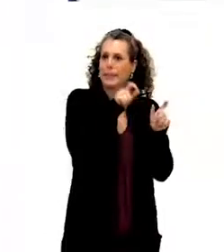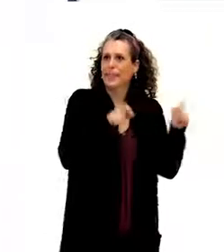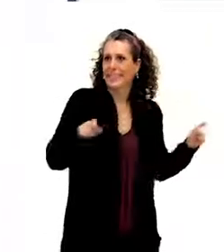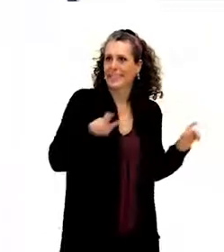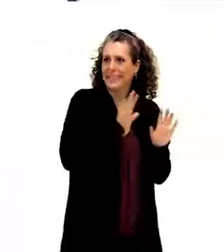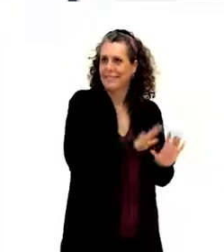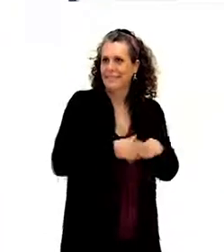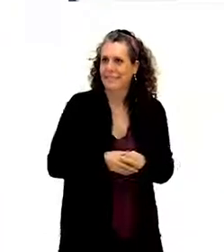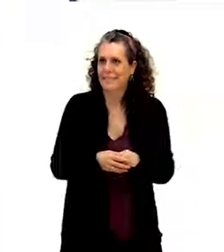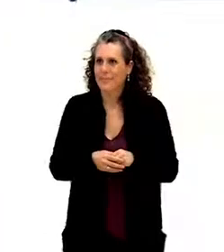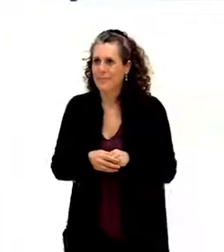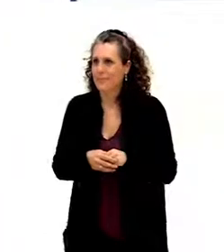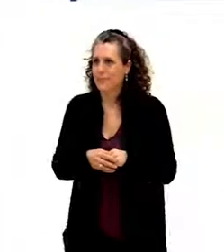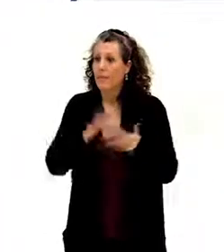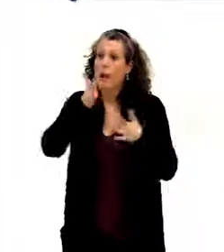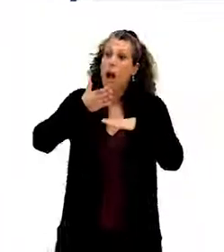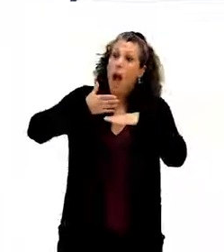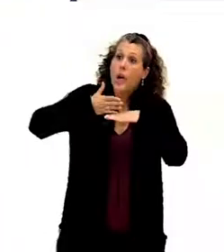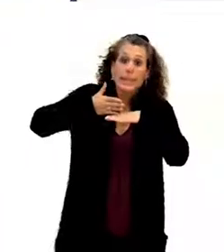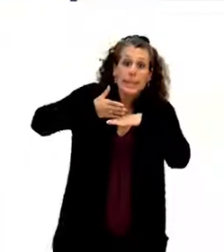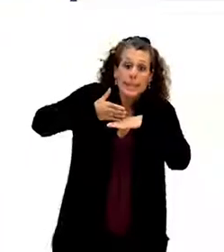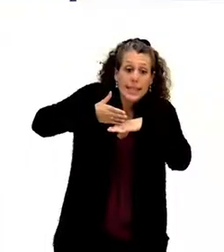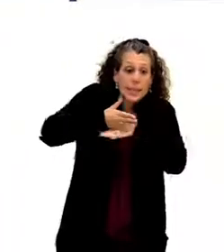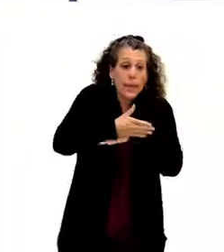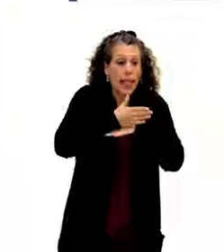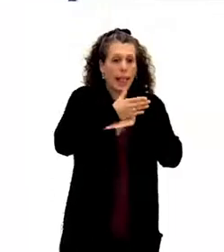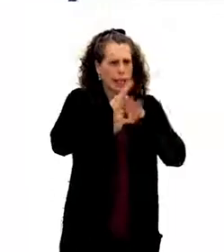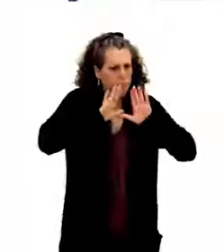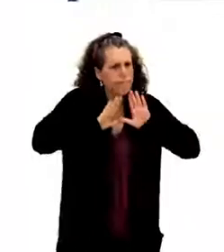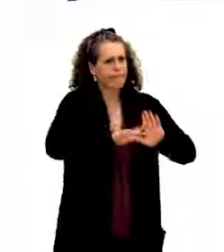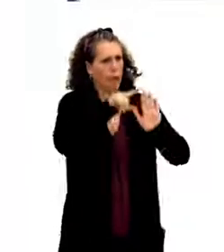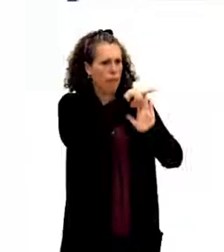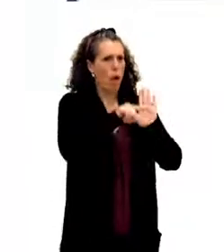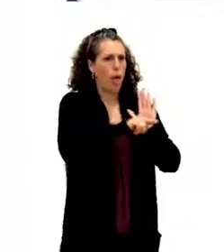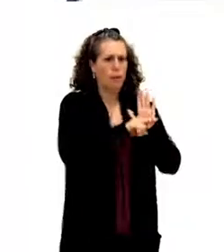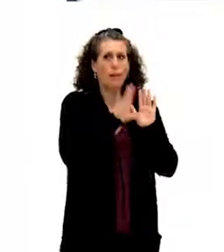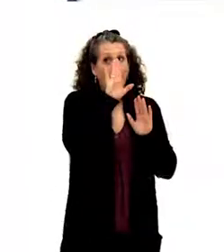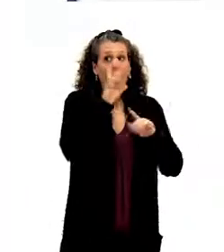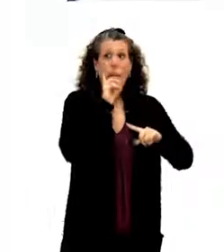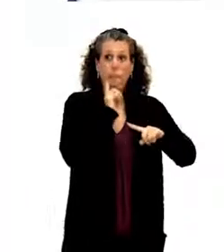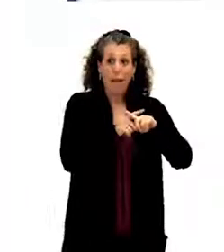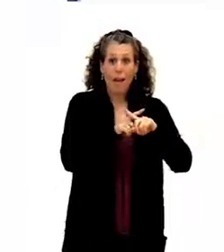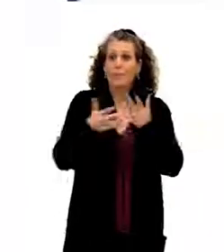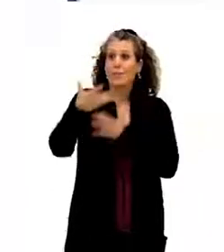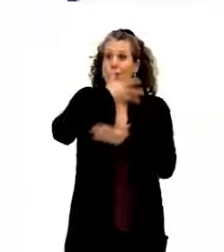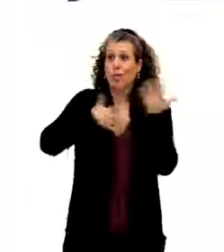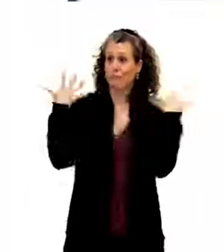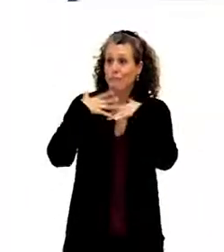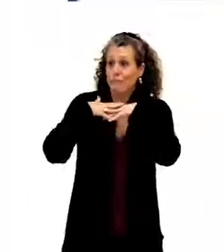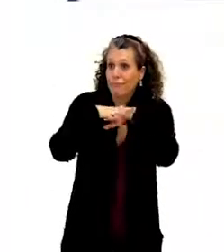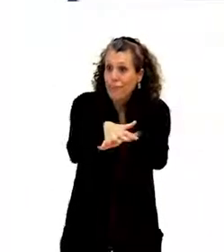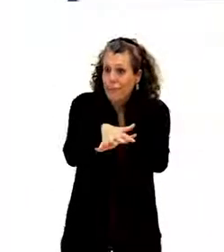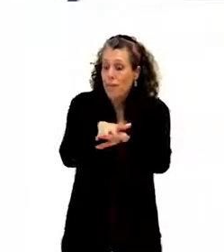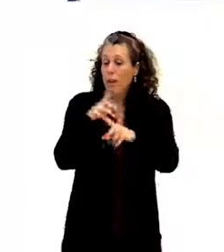Not only accessibility as a policy itself, but also integration, social integration, and